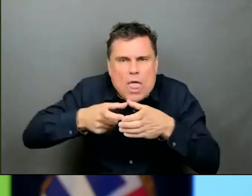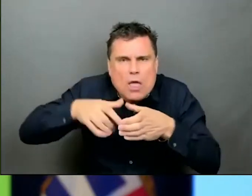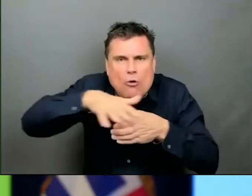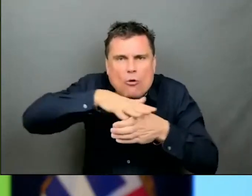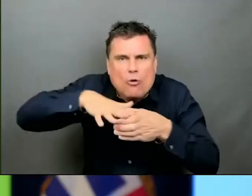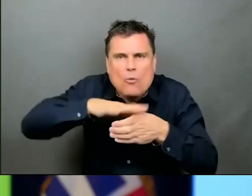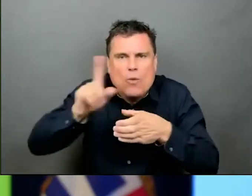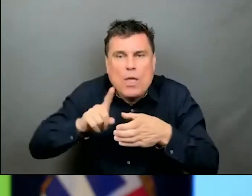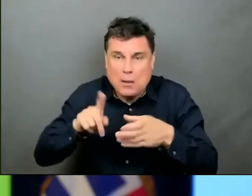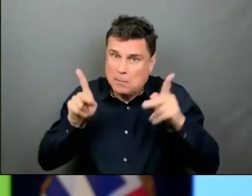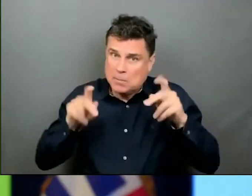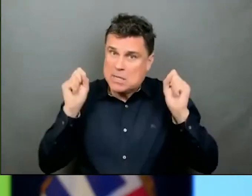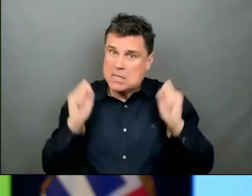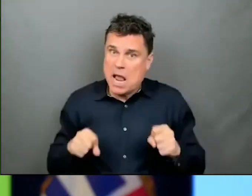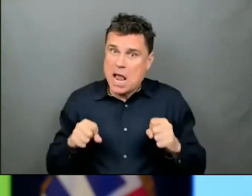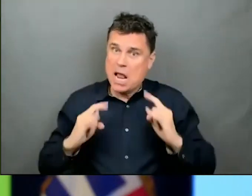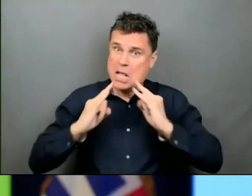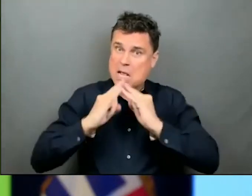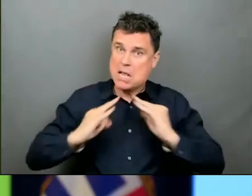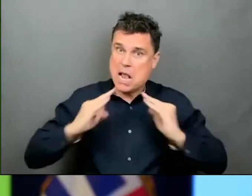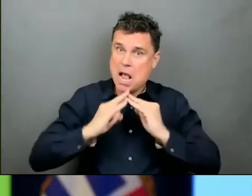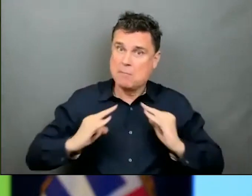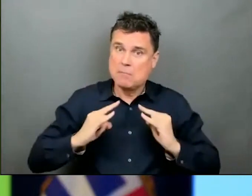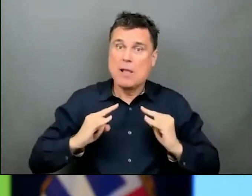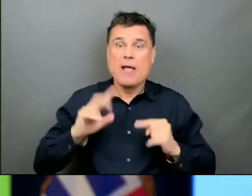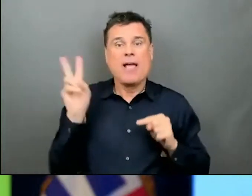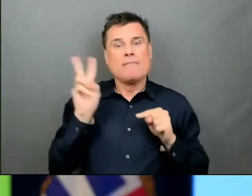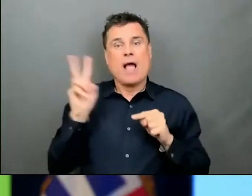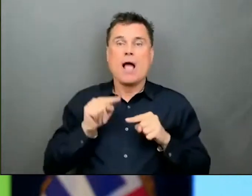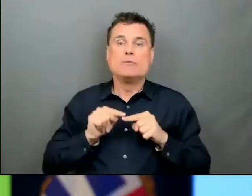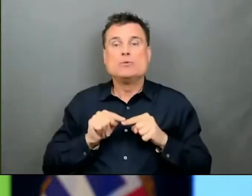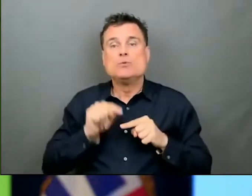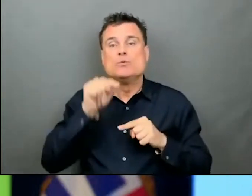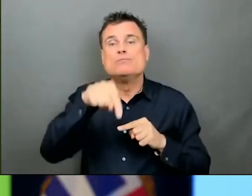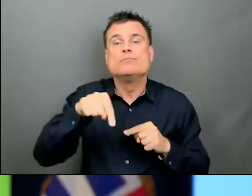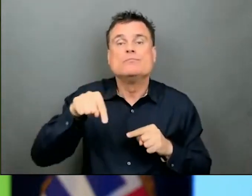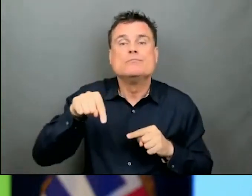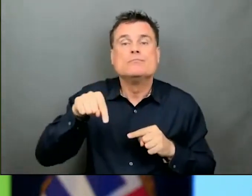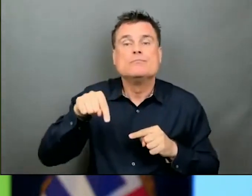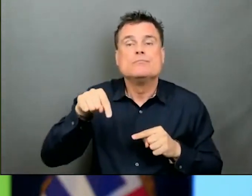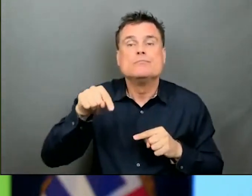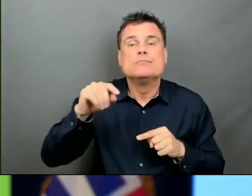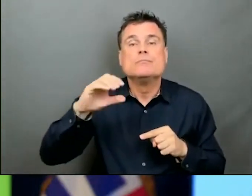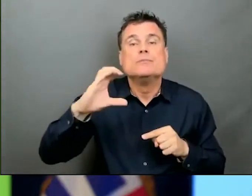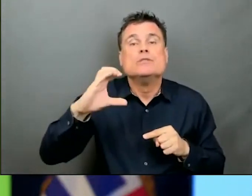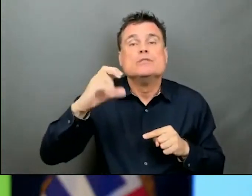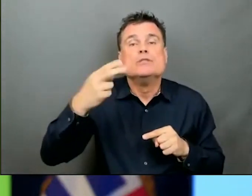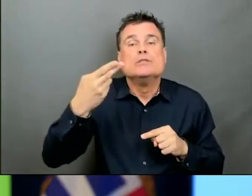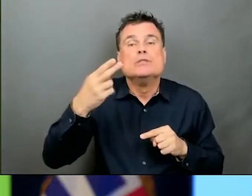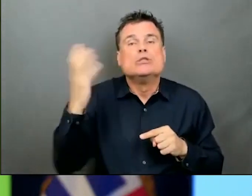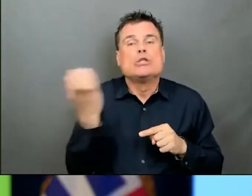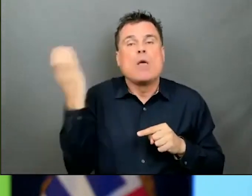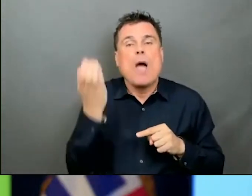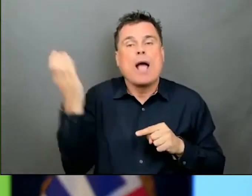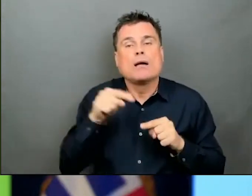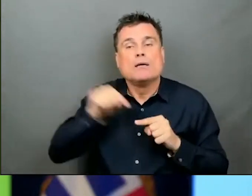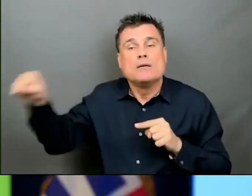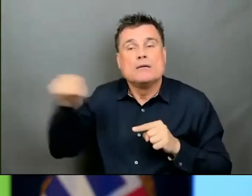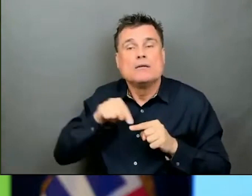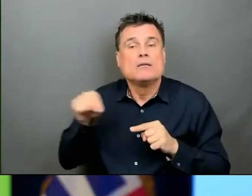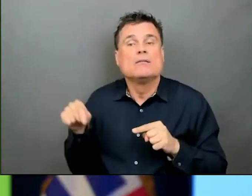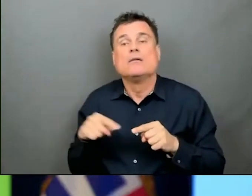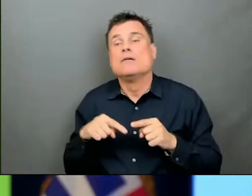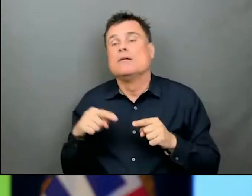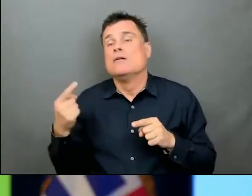that people can go camping from the city to Chilliwack. You can go play golf from the city to Squamish. Like, are